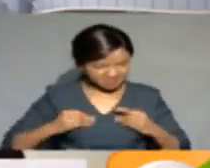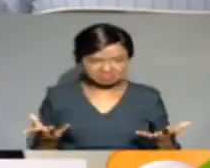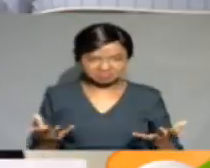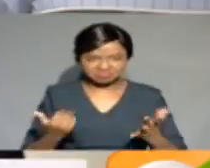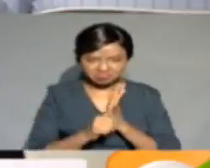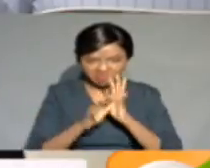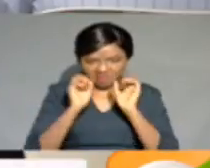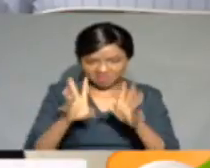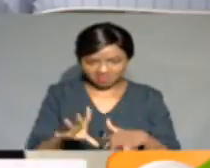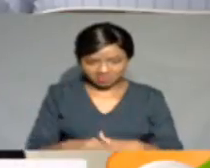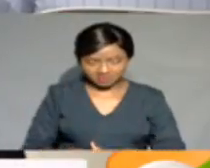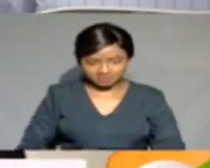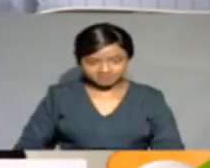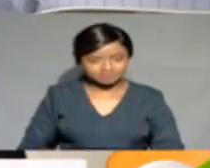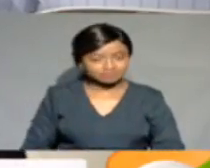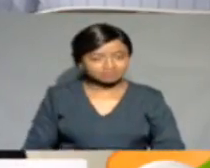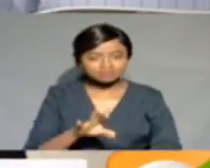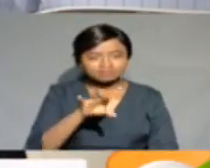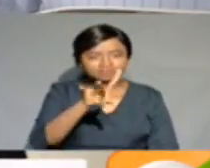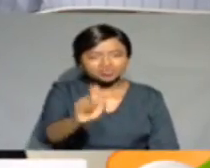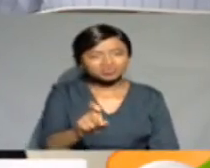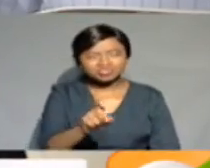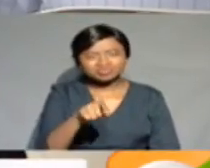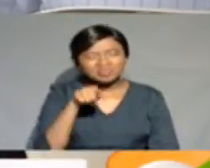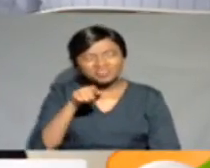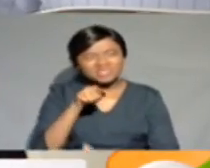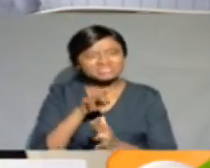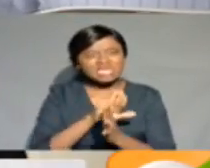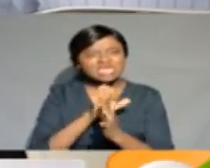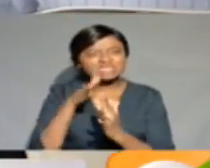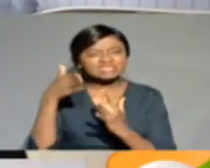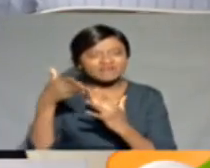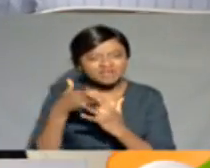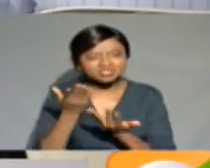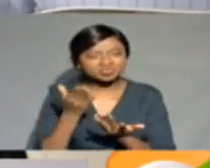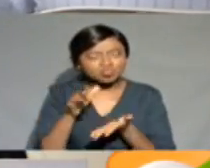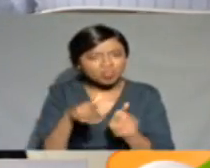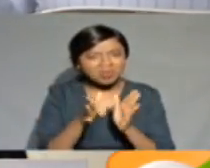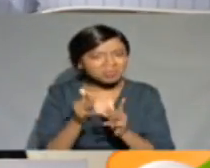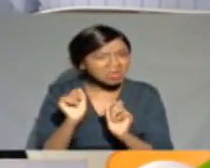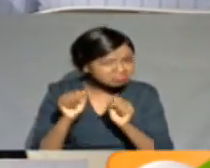right. Yes. Professor, do these intervention measures actually work from the research that you've done? Yeah.